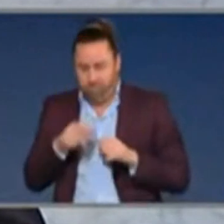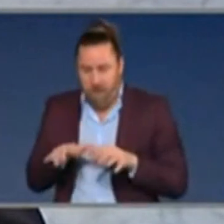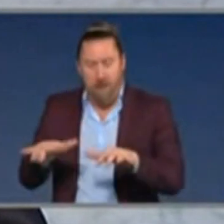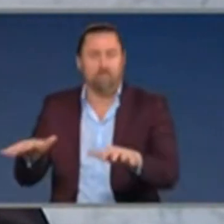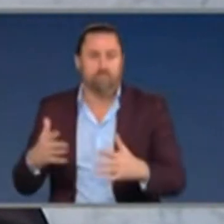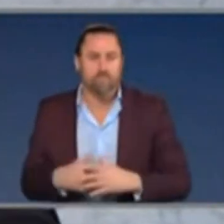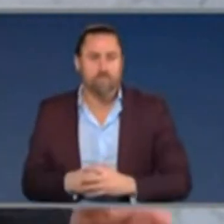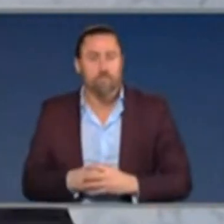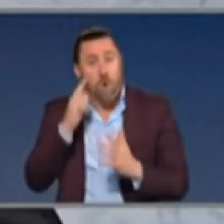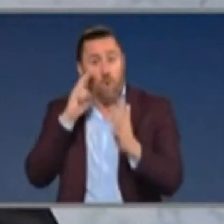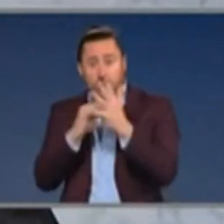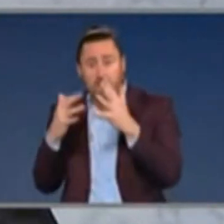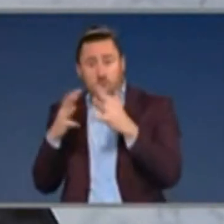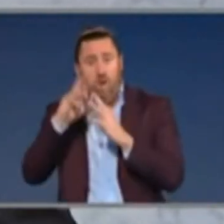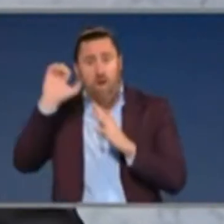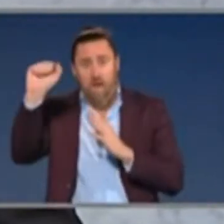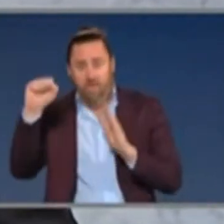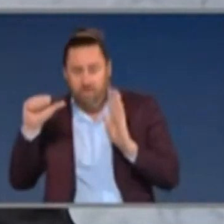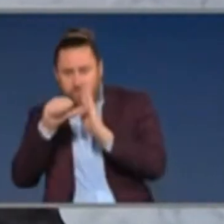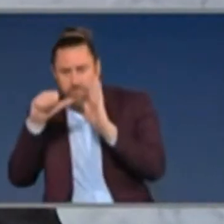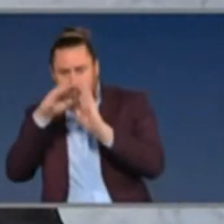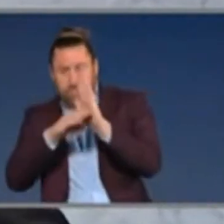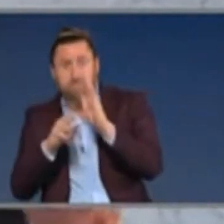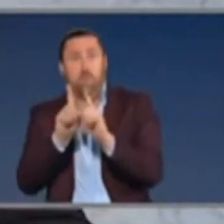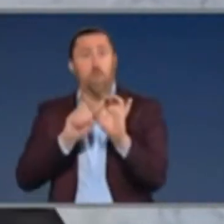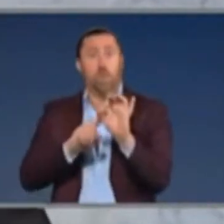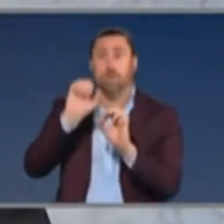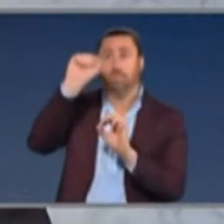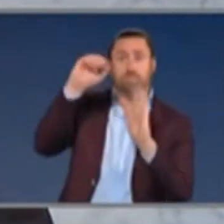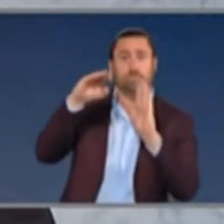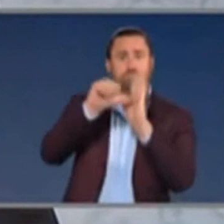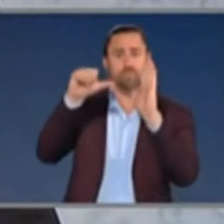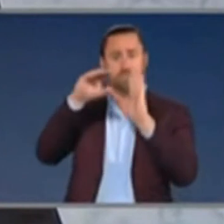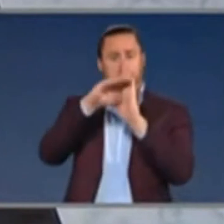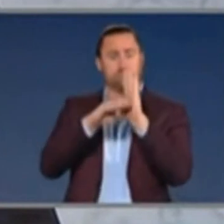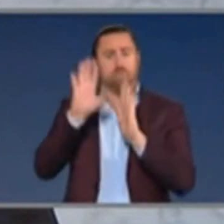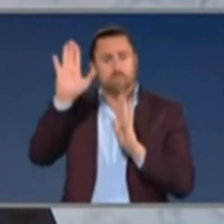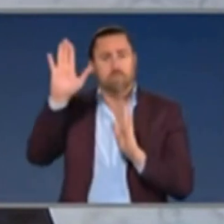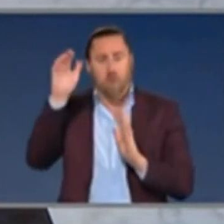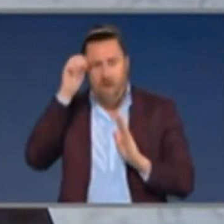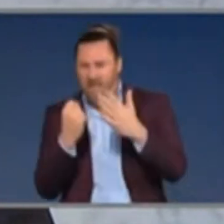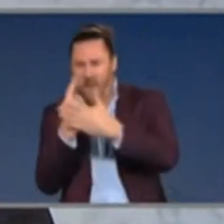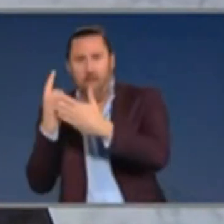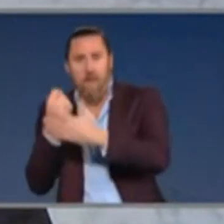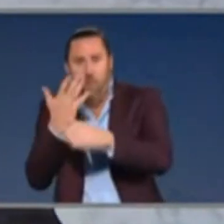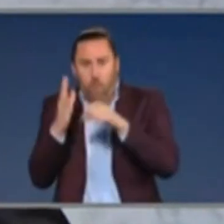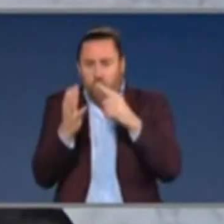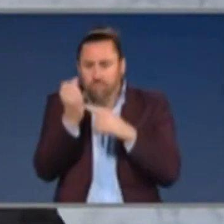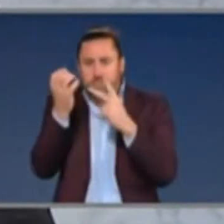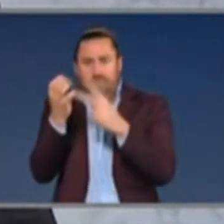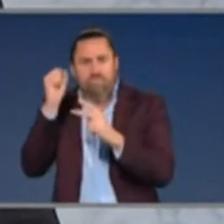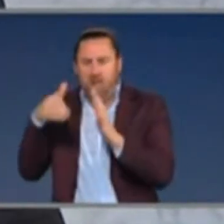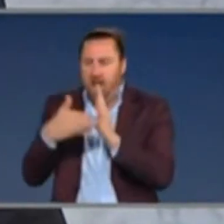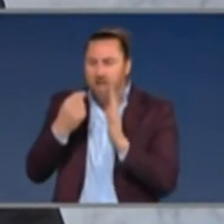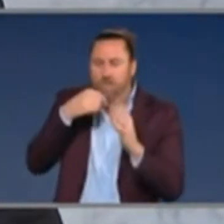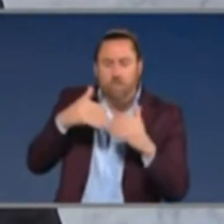in place in New South Wales and also in Queensland will address those cases that we've been reading about in these last